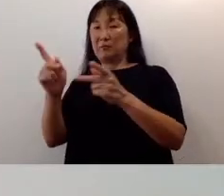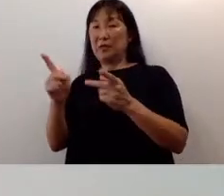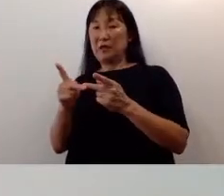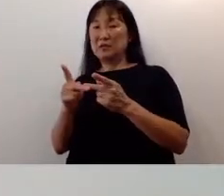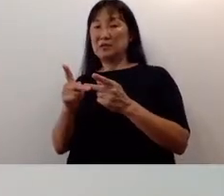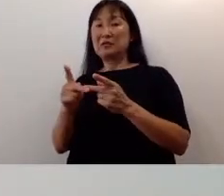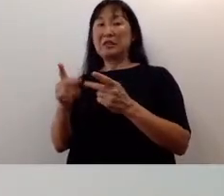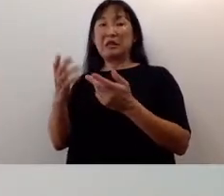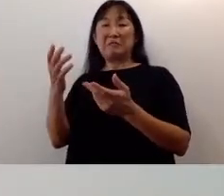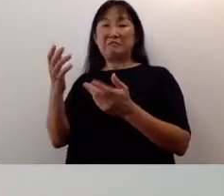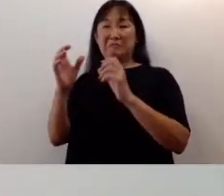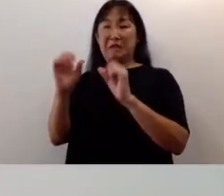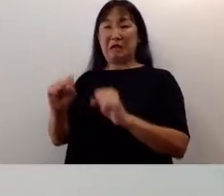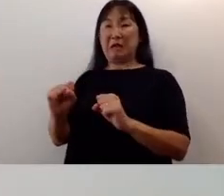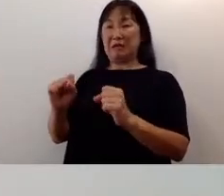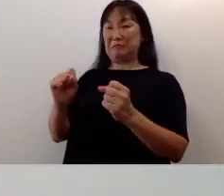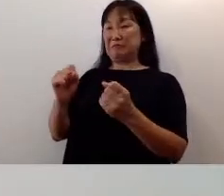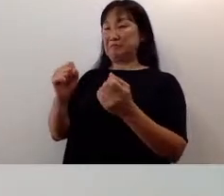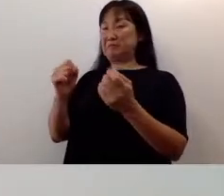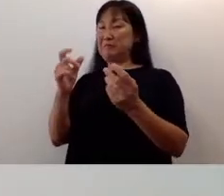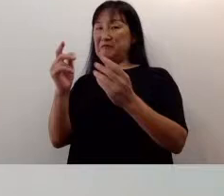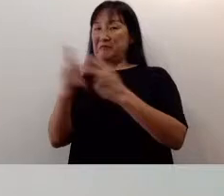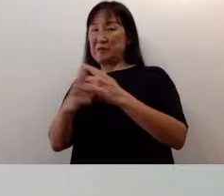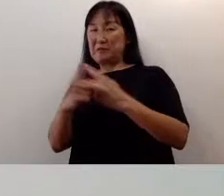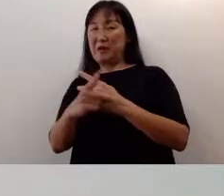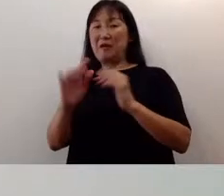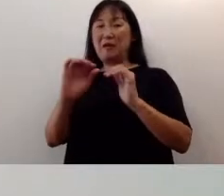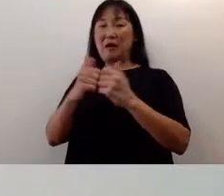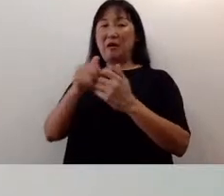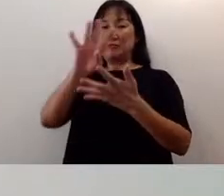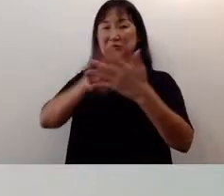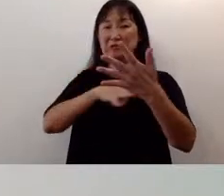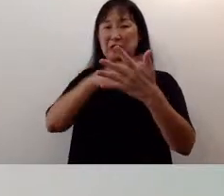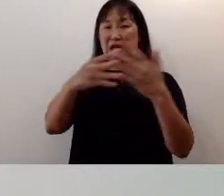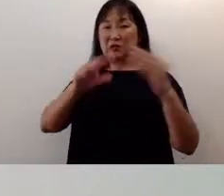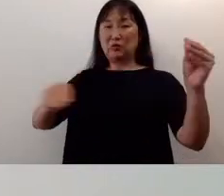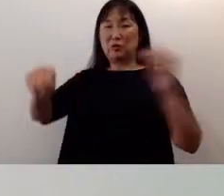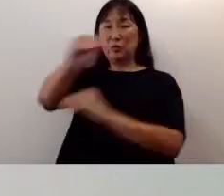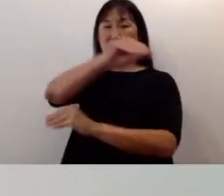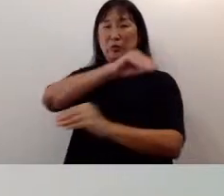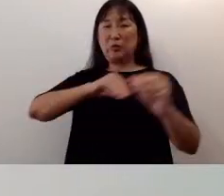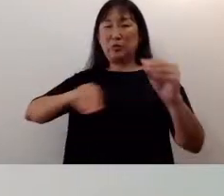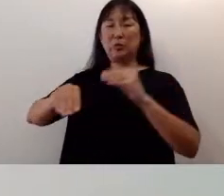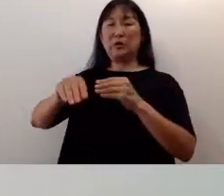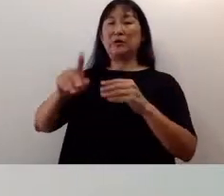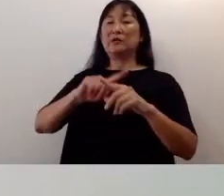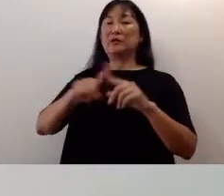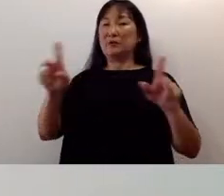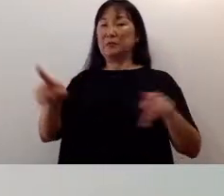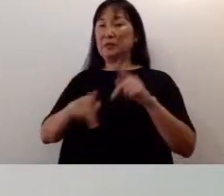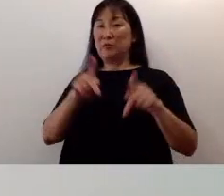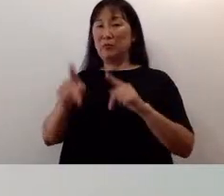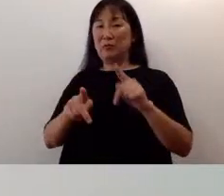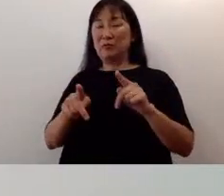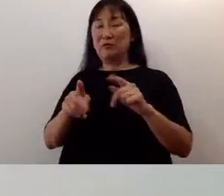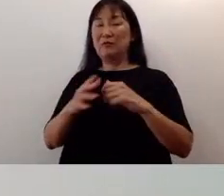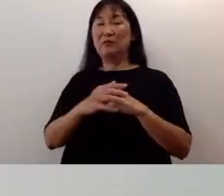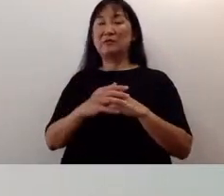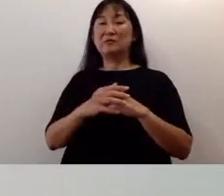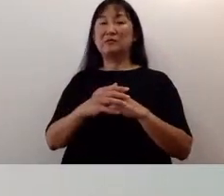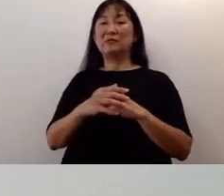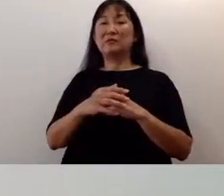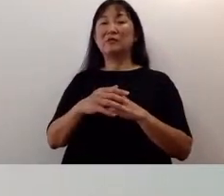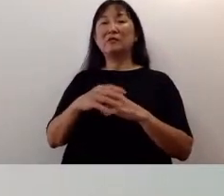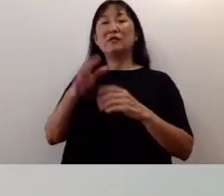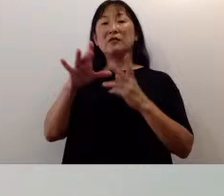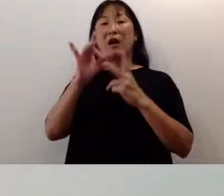rotation of staff or combination of telework and in-office work to allow for operation. So the option of requesting